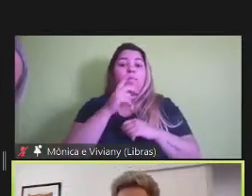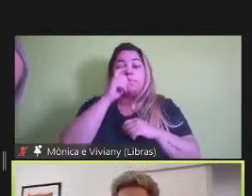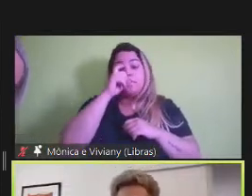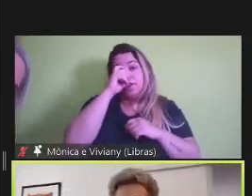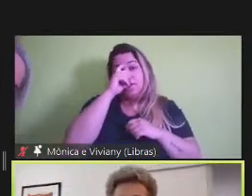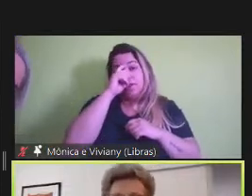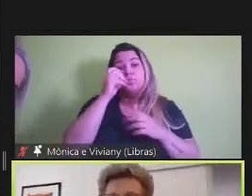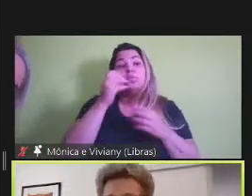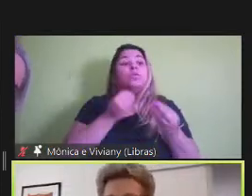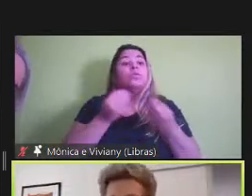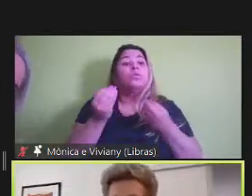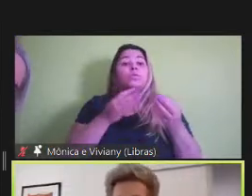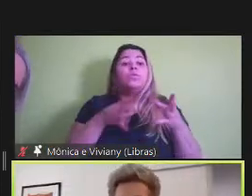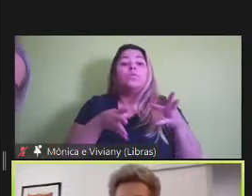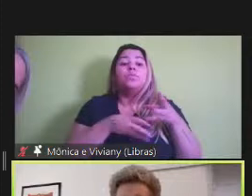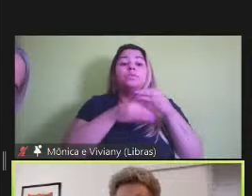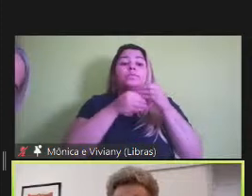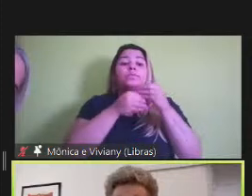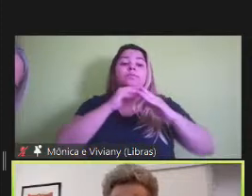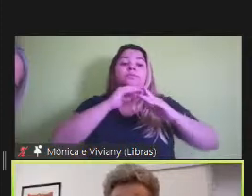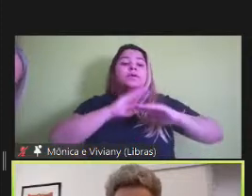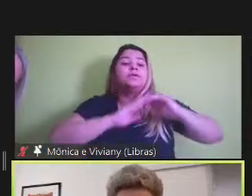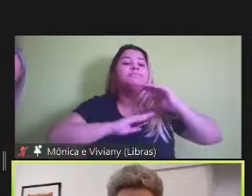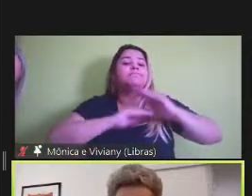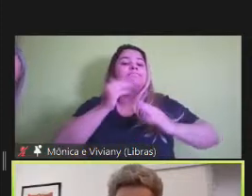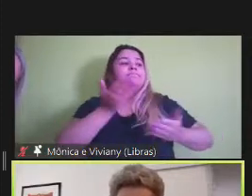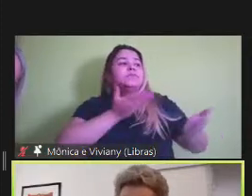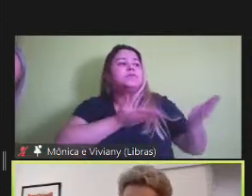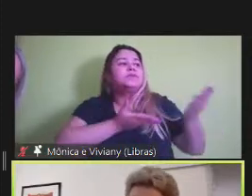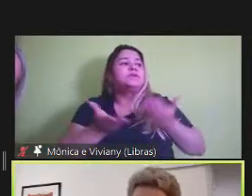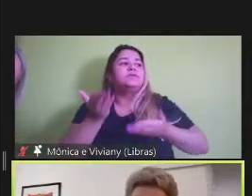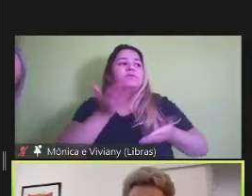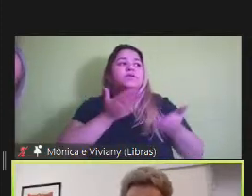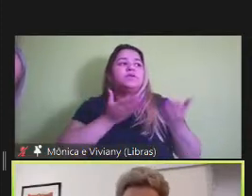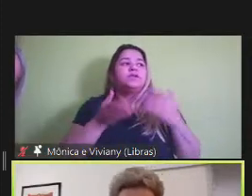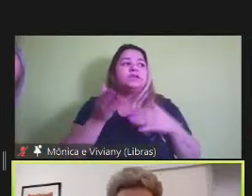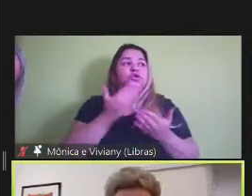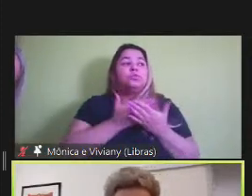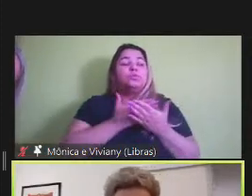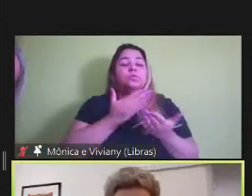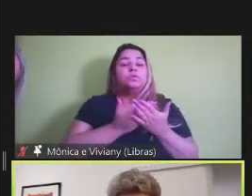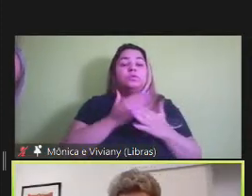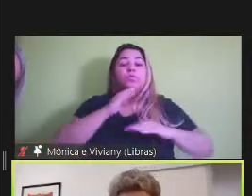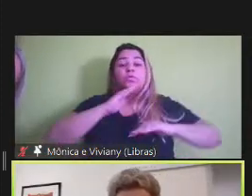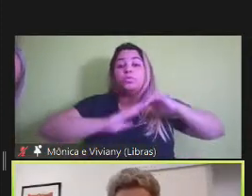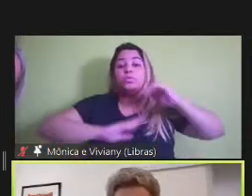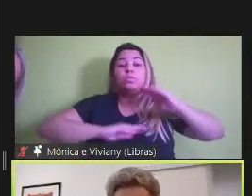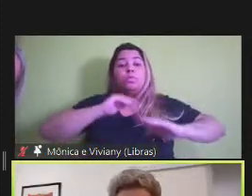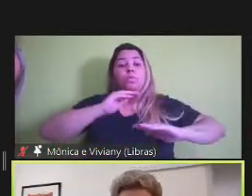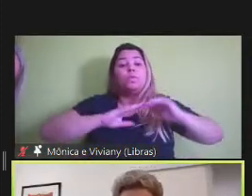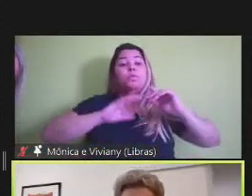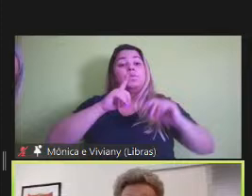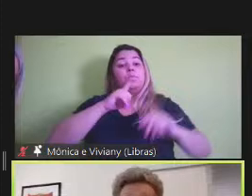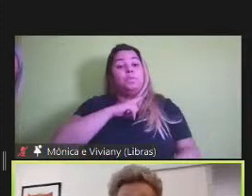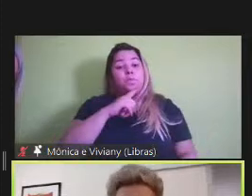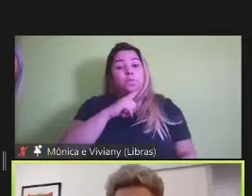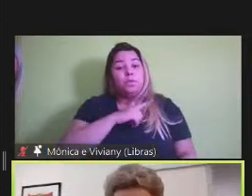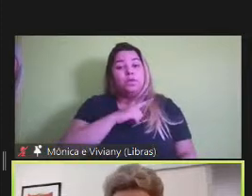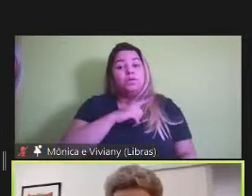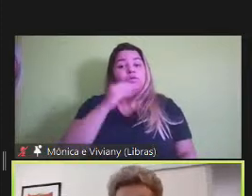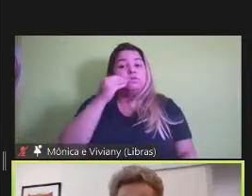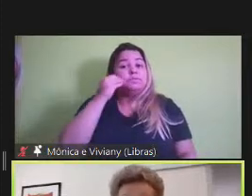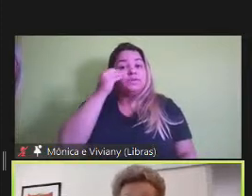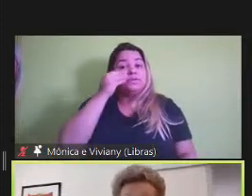a dietitian a doctor, and how do we integrate this? How does an action have an idea with the other? And when we have